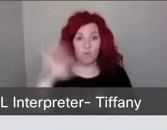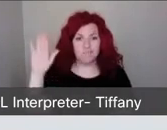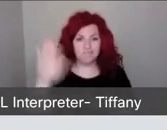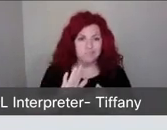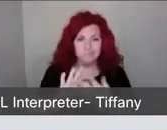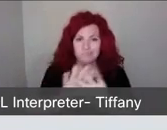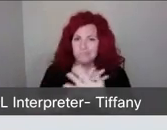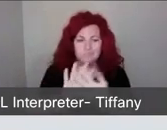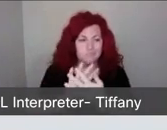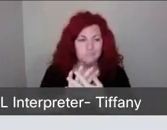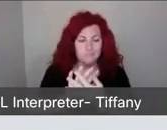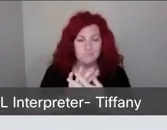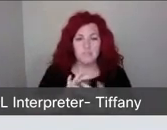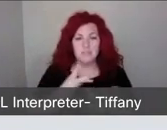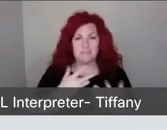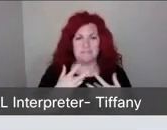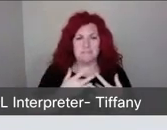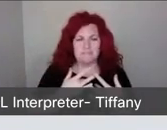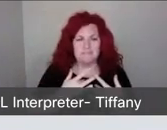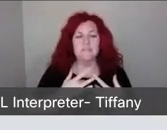it concerns me